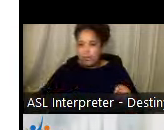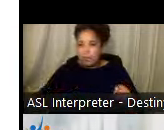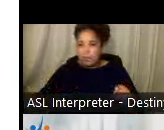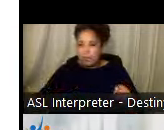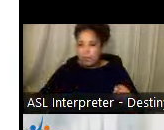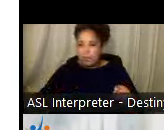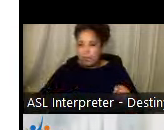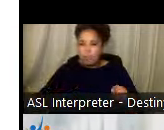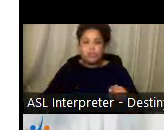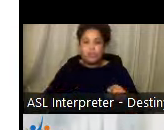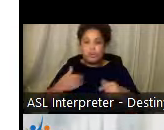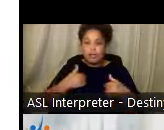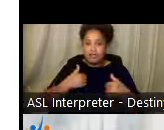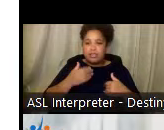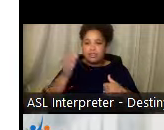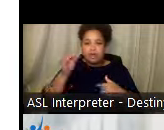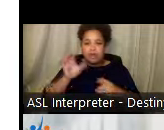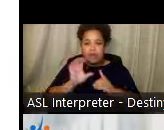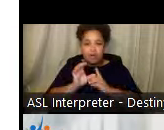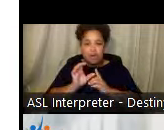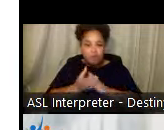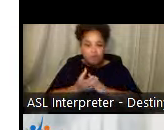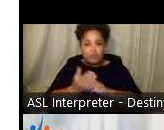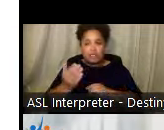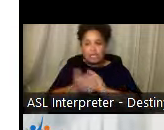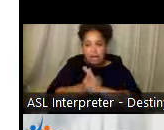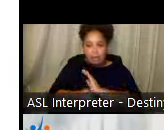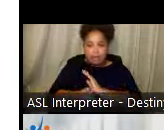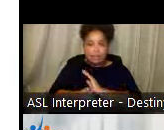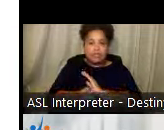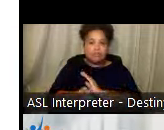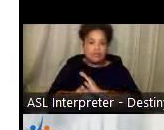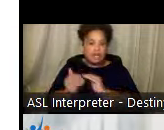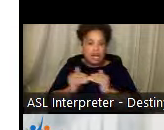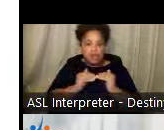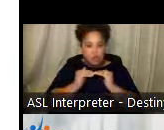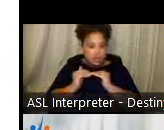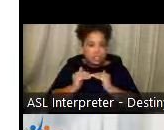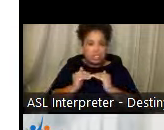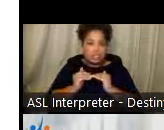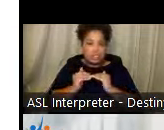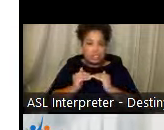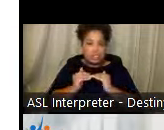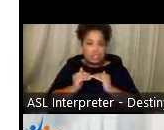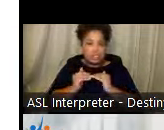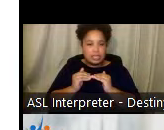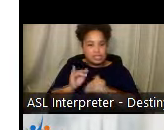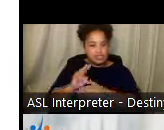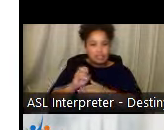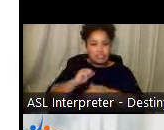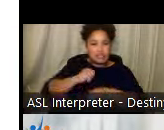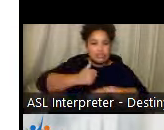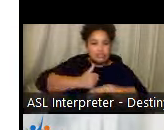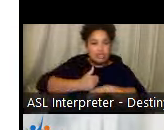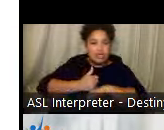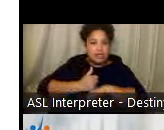culturally competent, equity targeted approach for awareness and education is embedded in the Healthy Brain Initiative as well. And so all 6